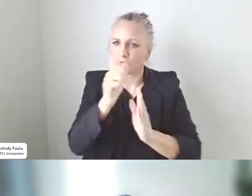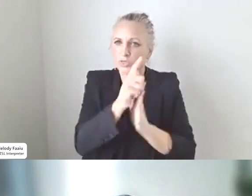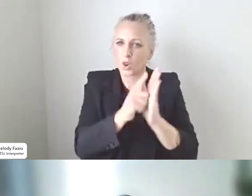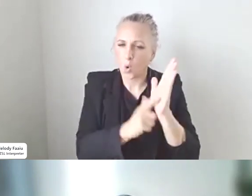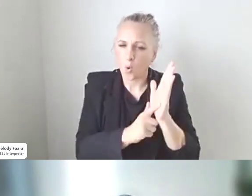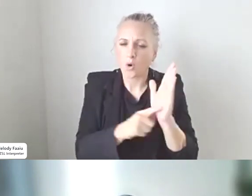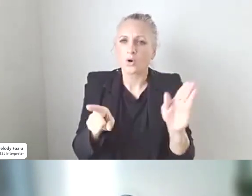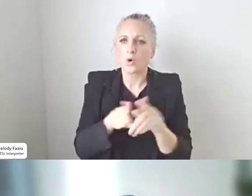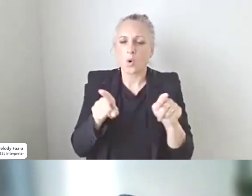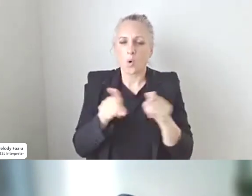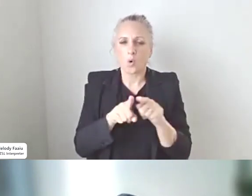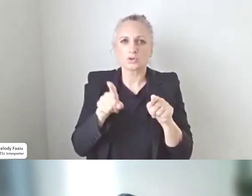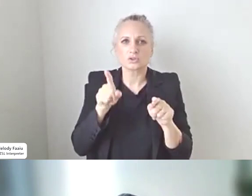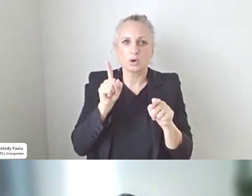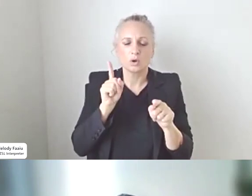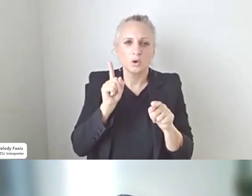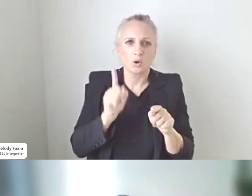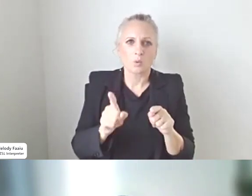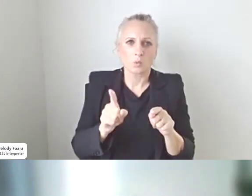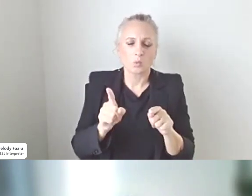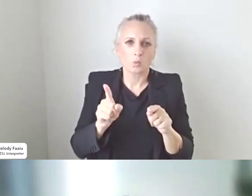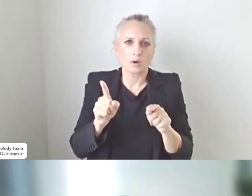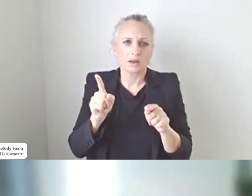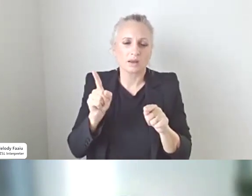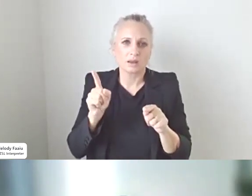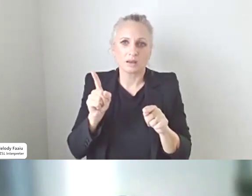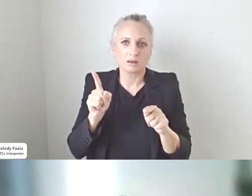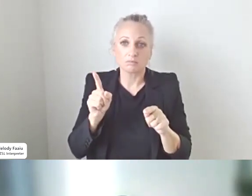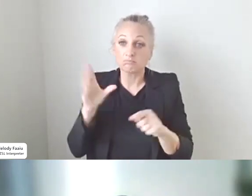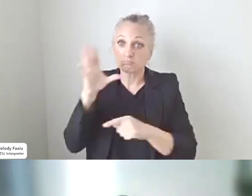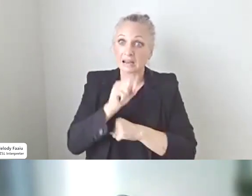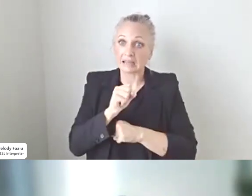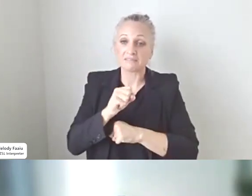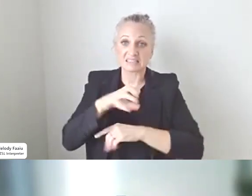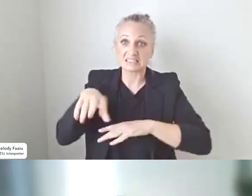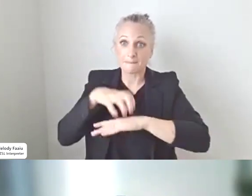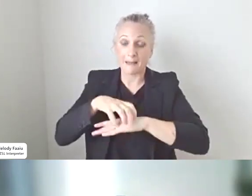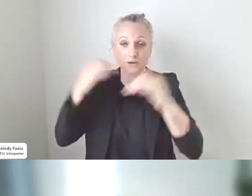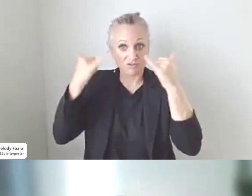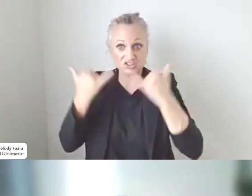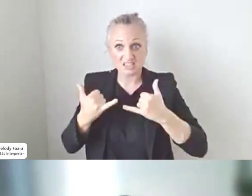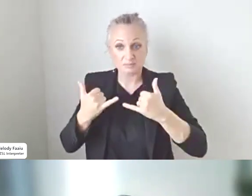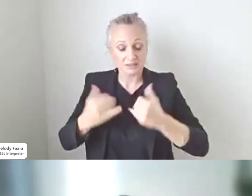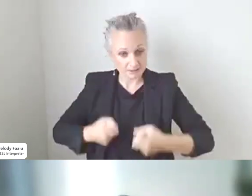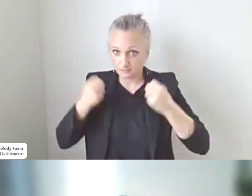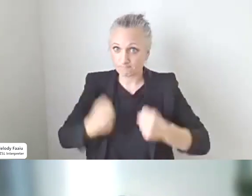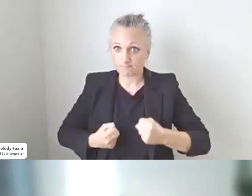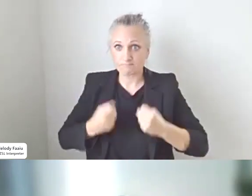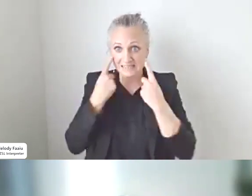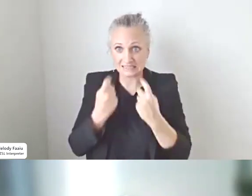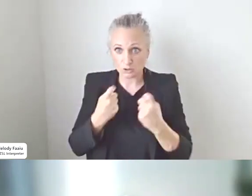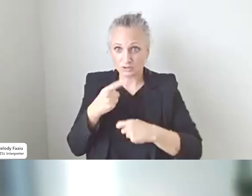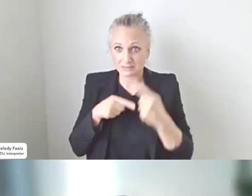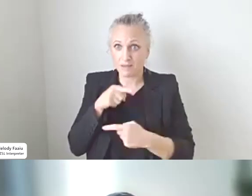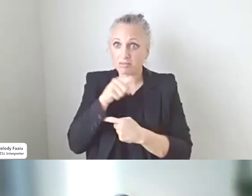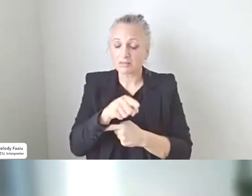We have not heard that the Department of Justice is pivoting away from that at this moment, though it would seem to be in keeping with the new federal administration that's in place